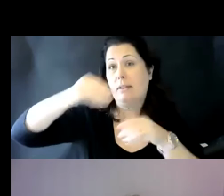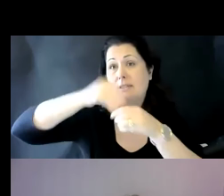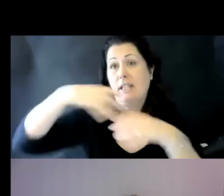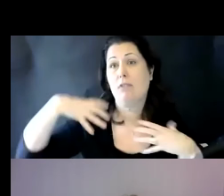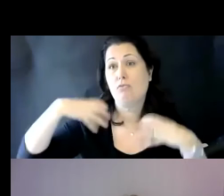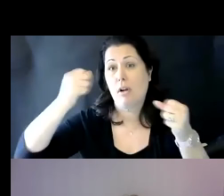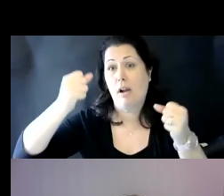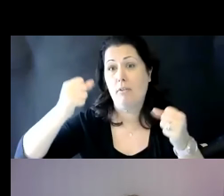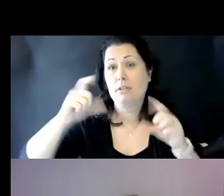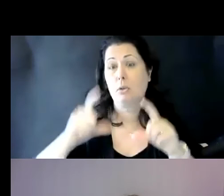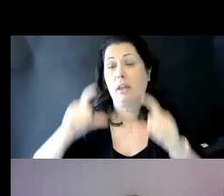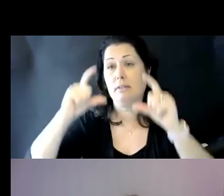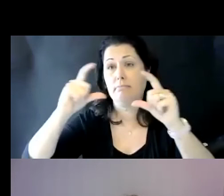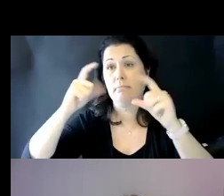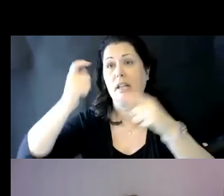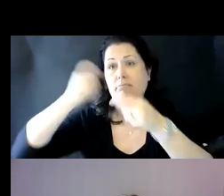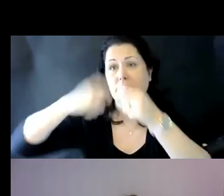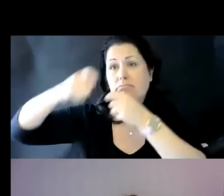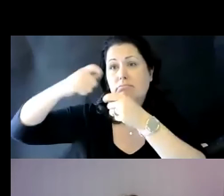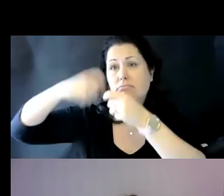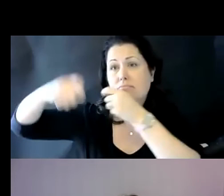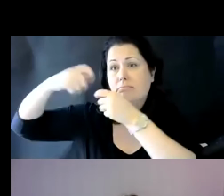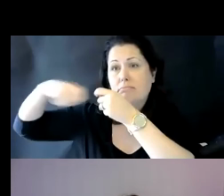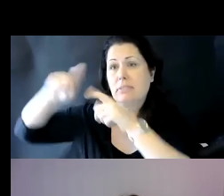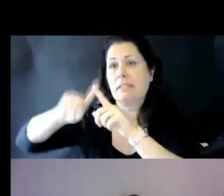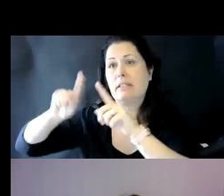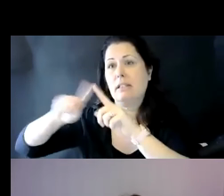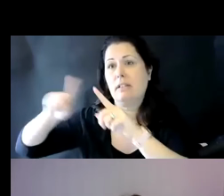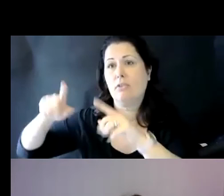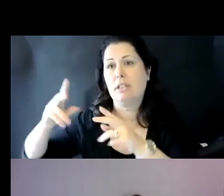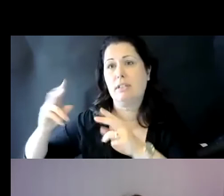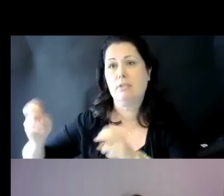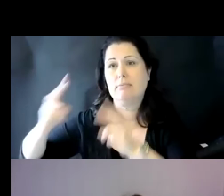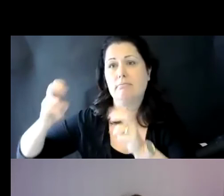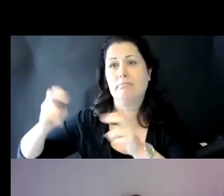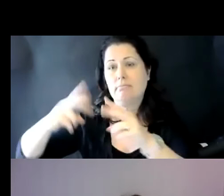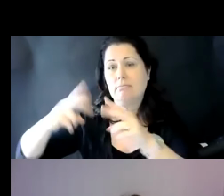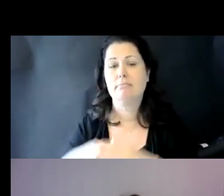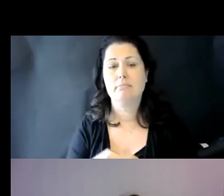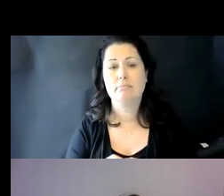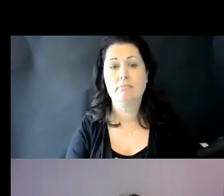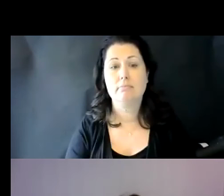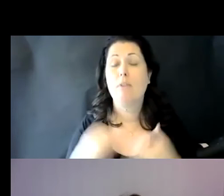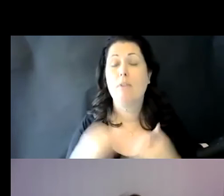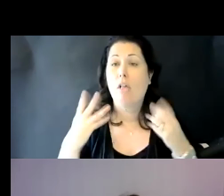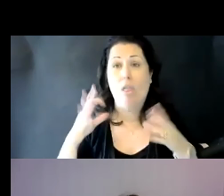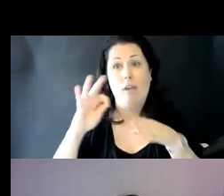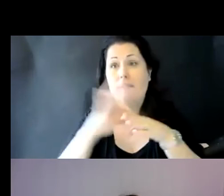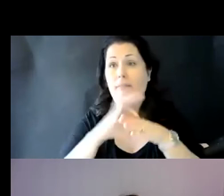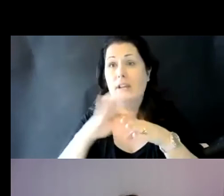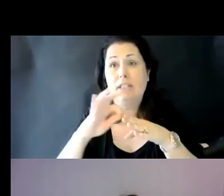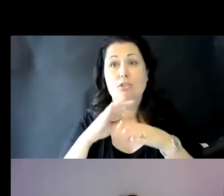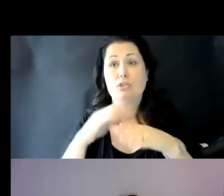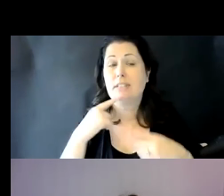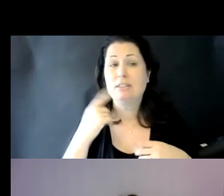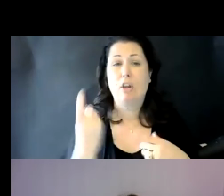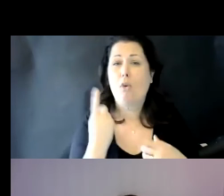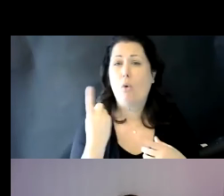app, which rotates. We've got an naloxone feature, again indicating that this is not just an